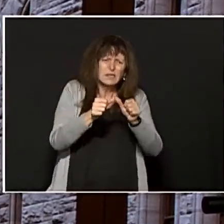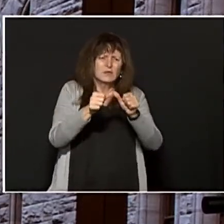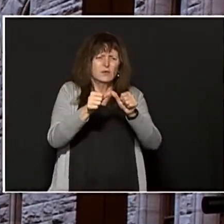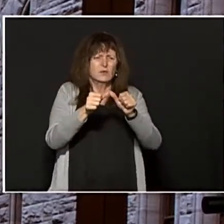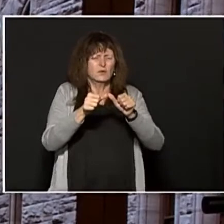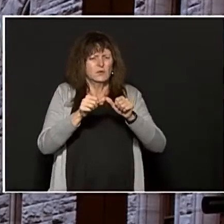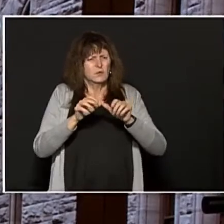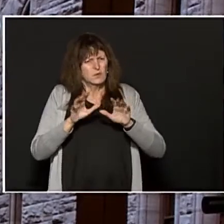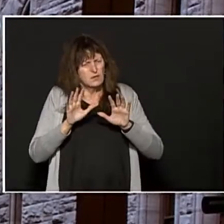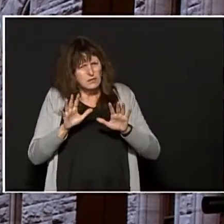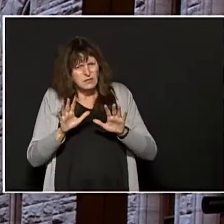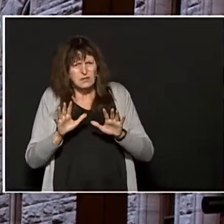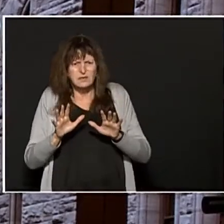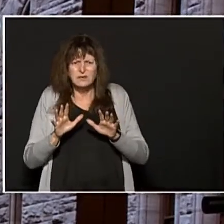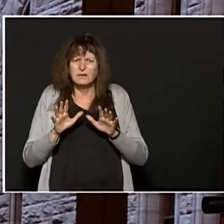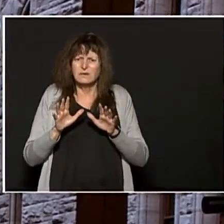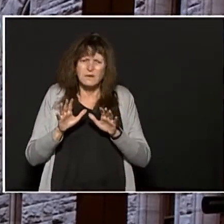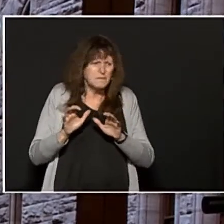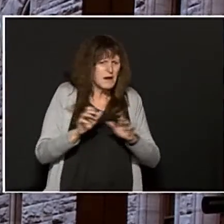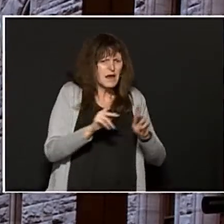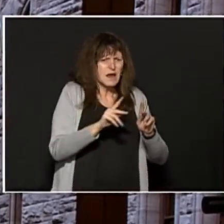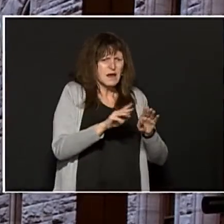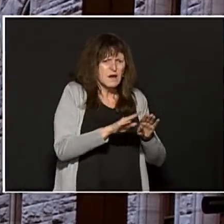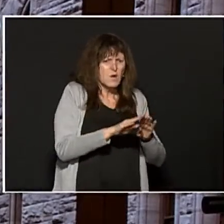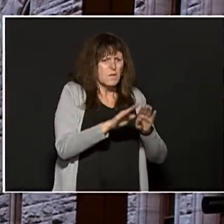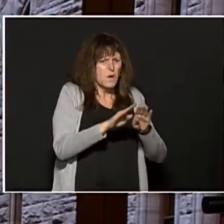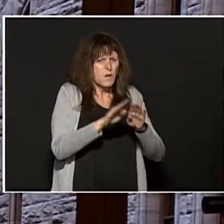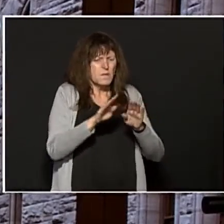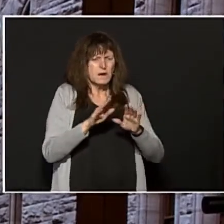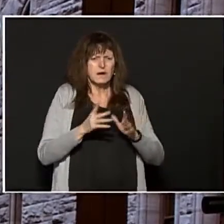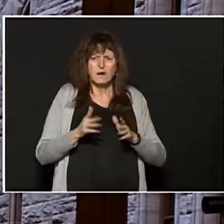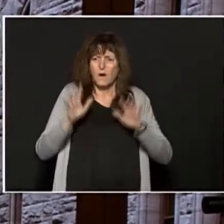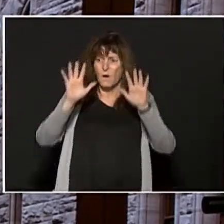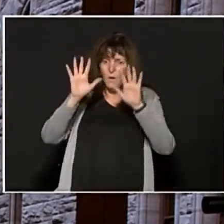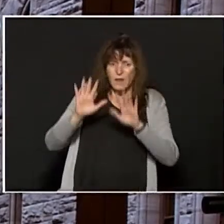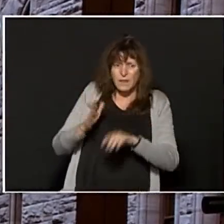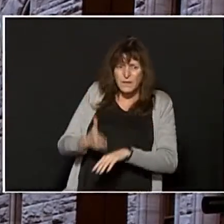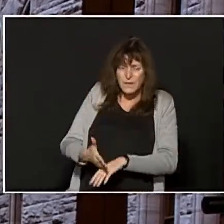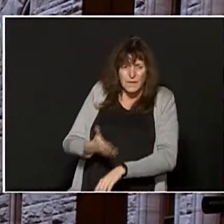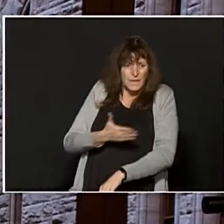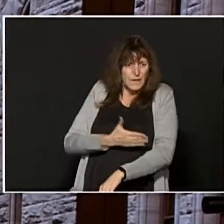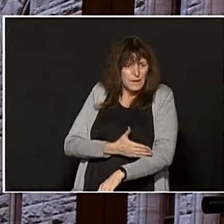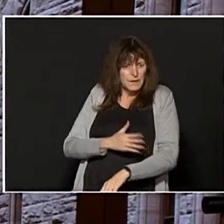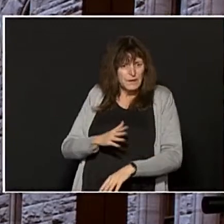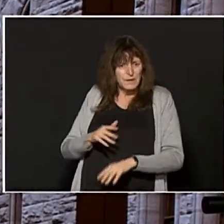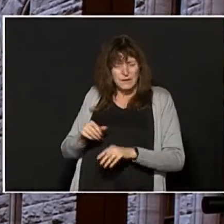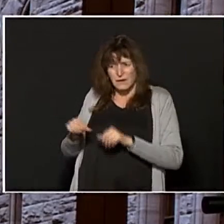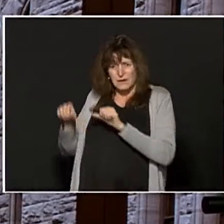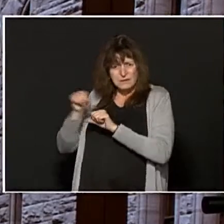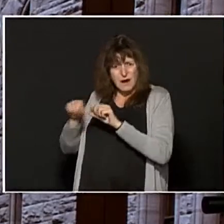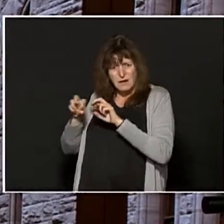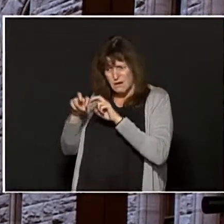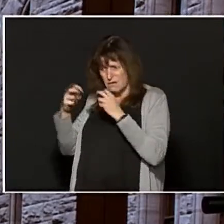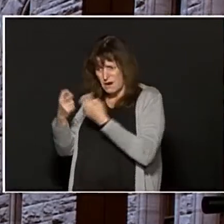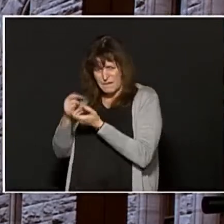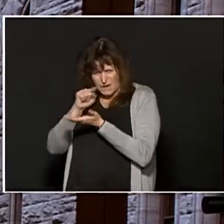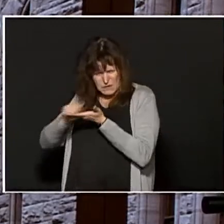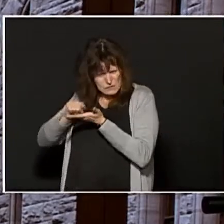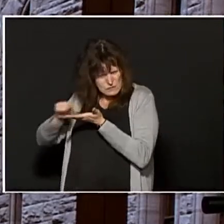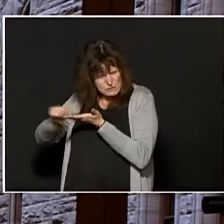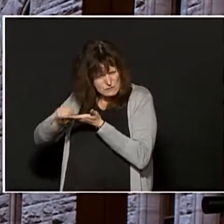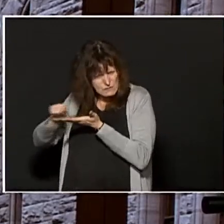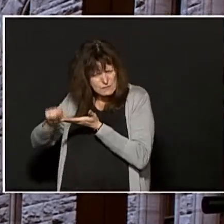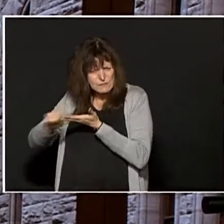activities as the weather improves. So we're trying to do our part to understand your frustration and your perplexity on the